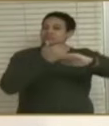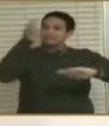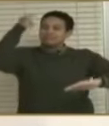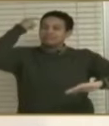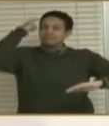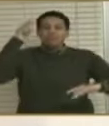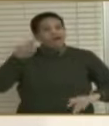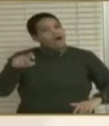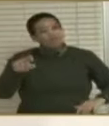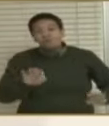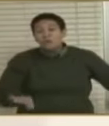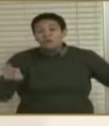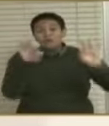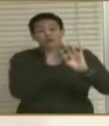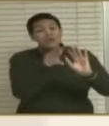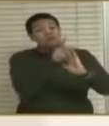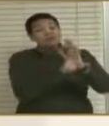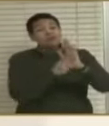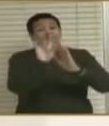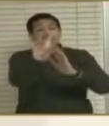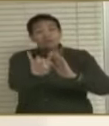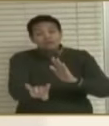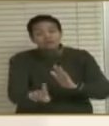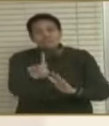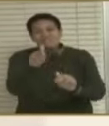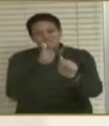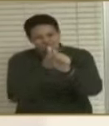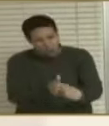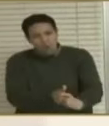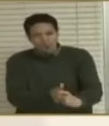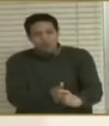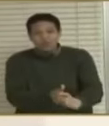protocol be followed and the government is doing what is necessary to